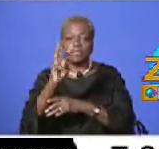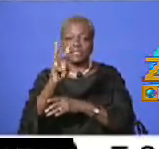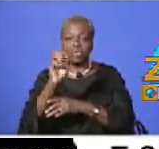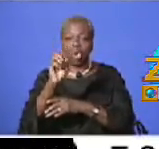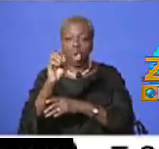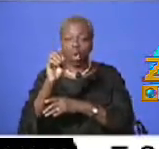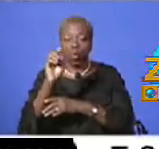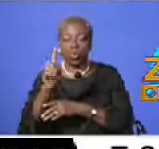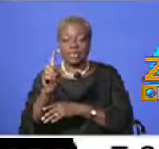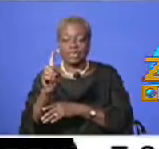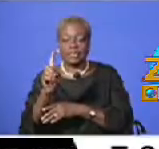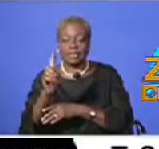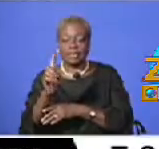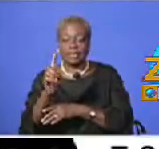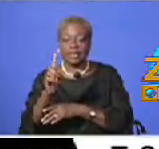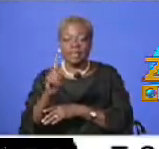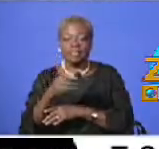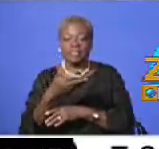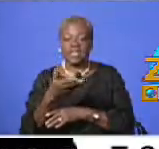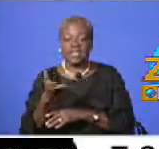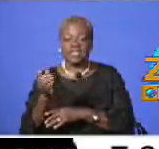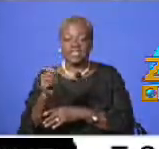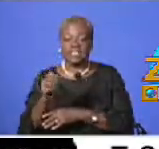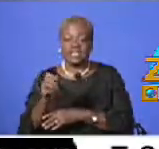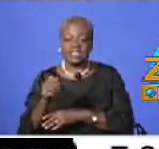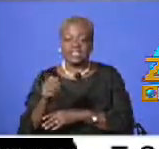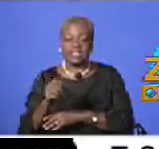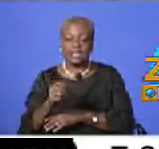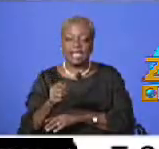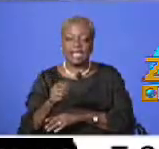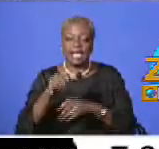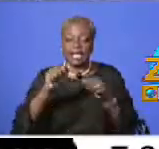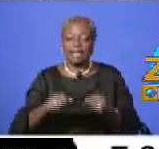actually crumble off the fruit, and they can be